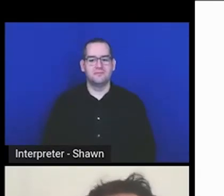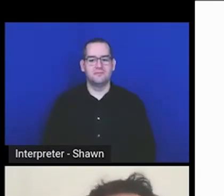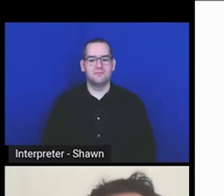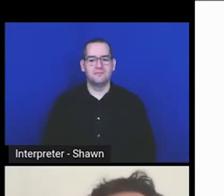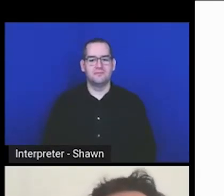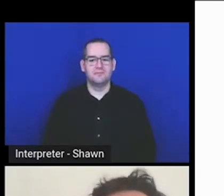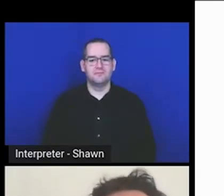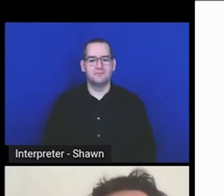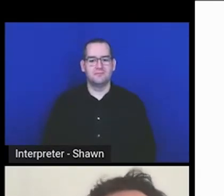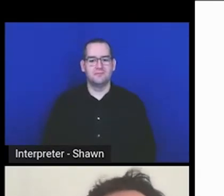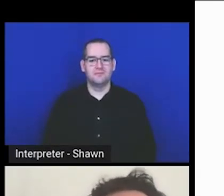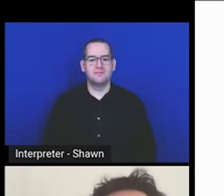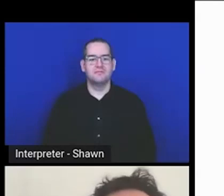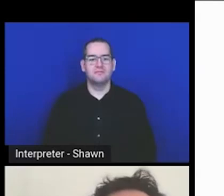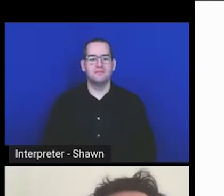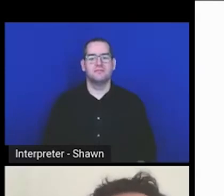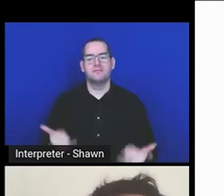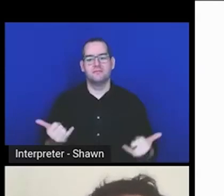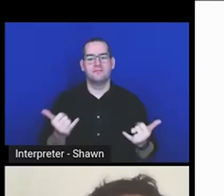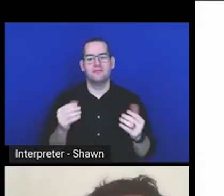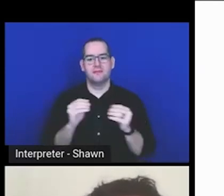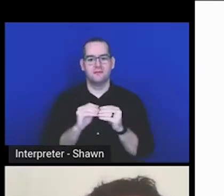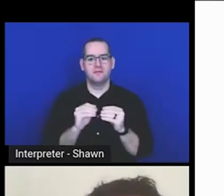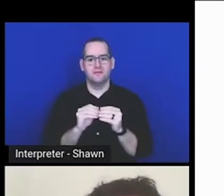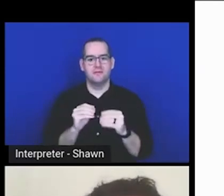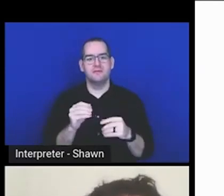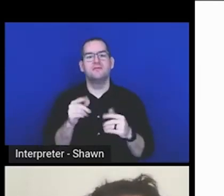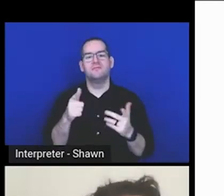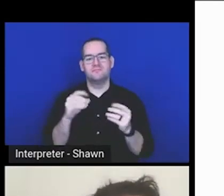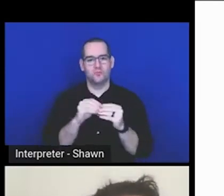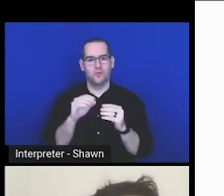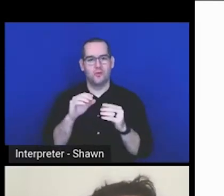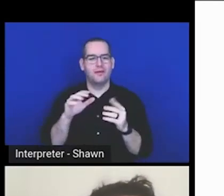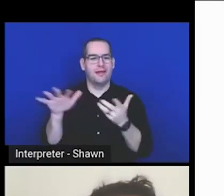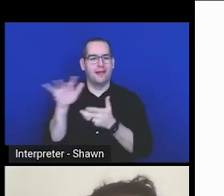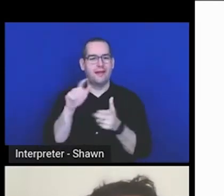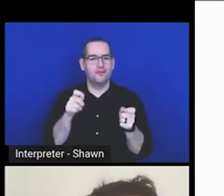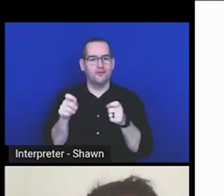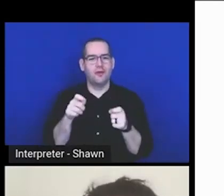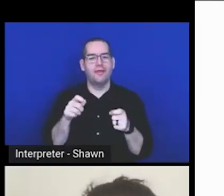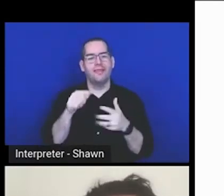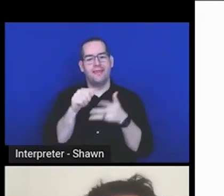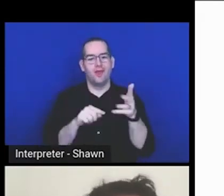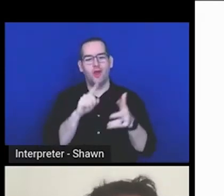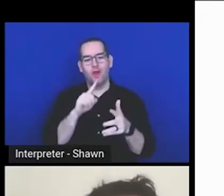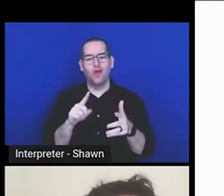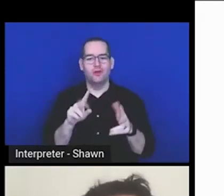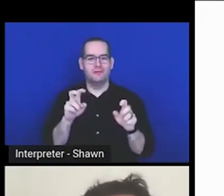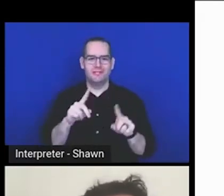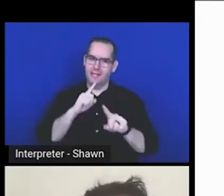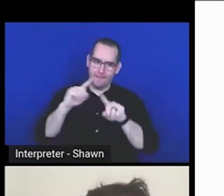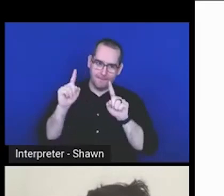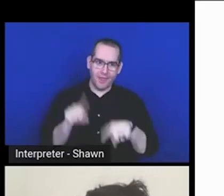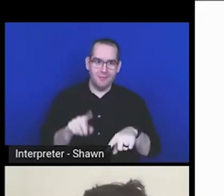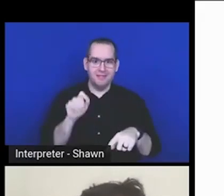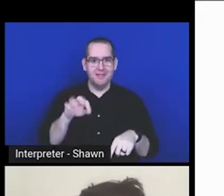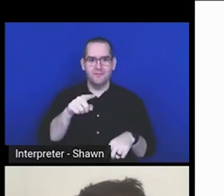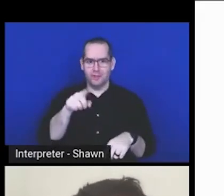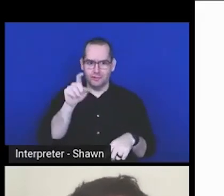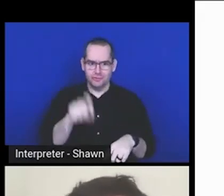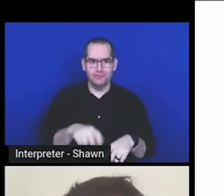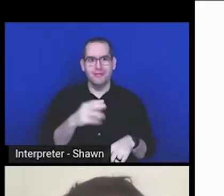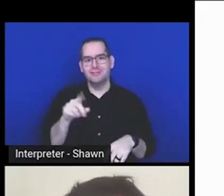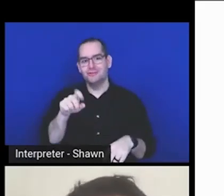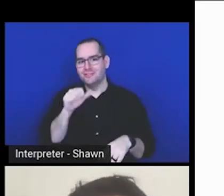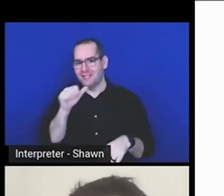there are these, very zooming on cloud security controls. These are the rules or the commandments of what you shall and shall not do